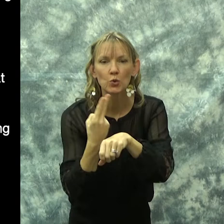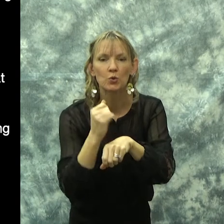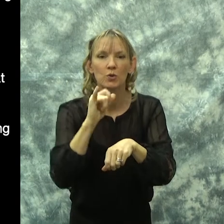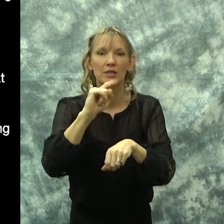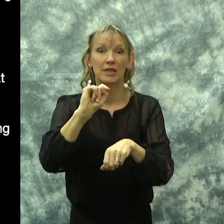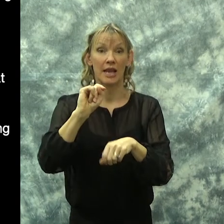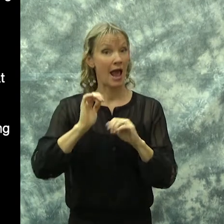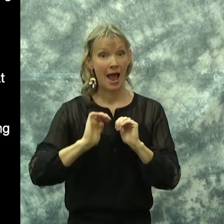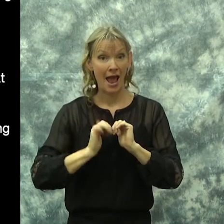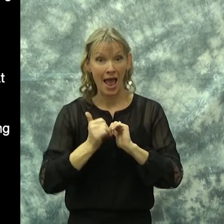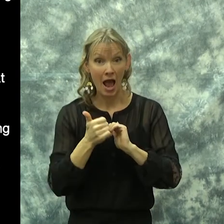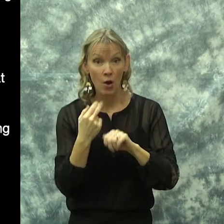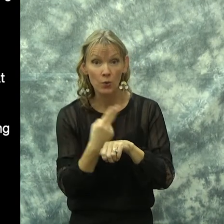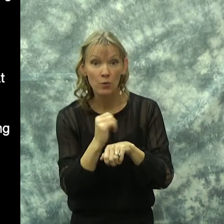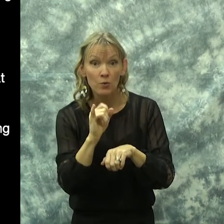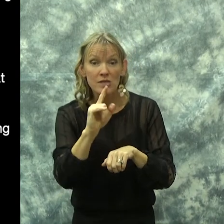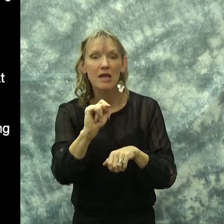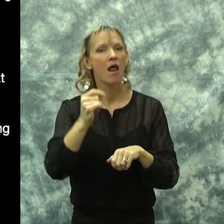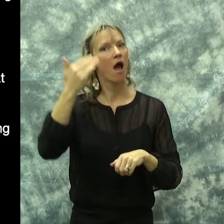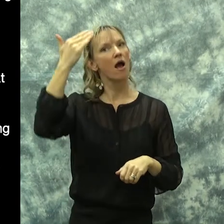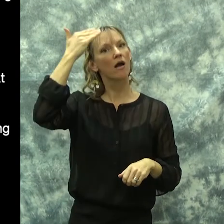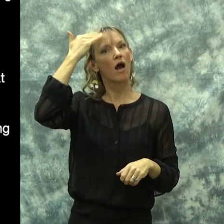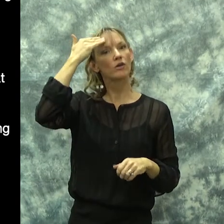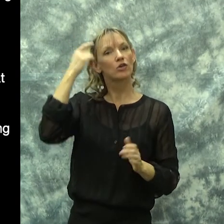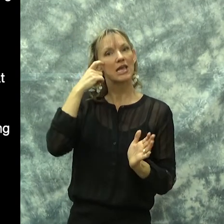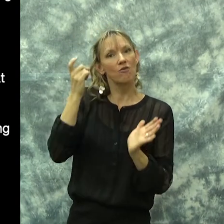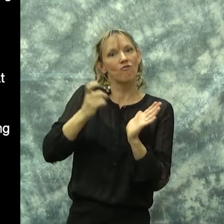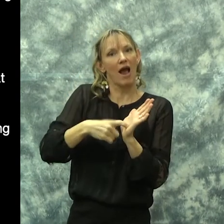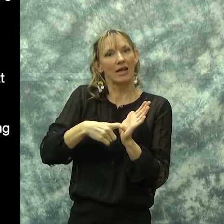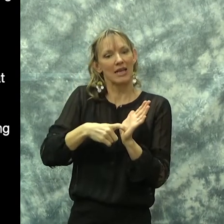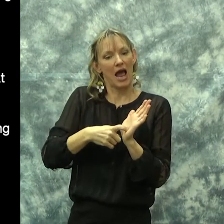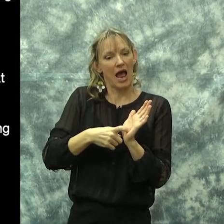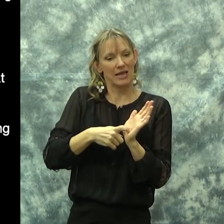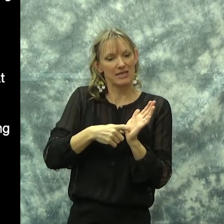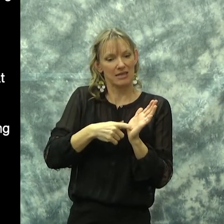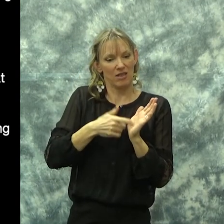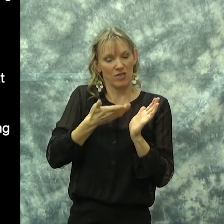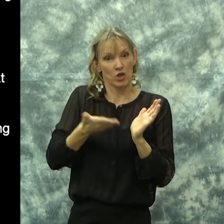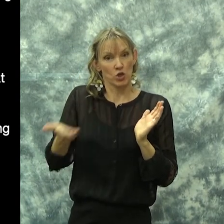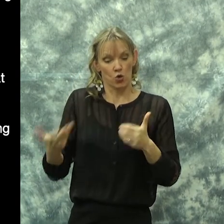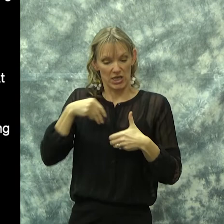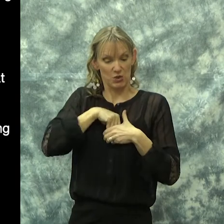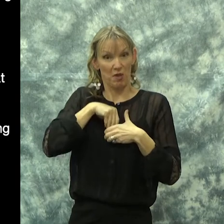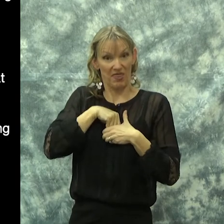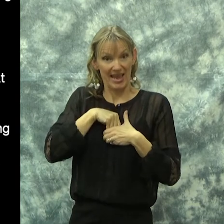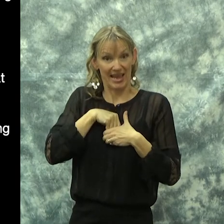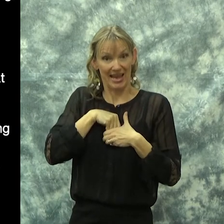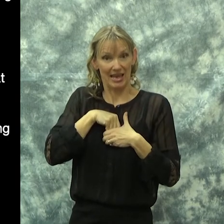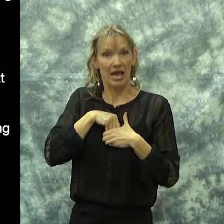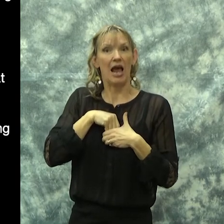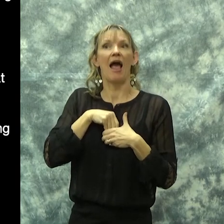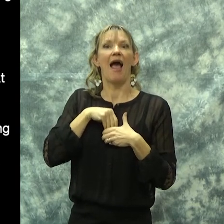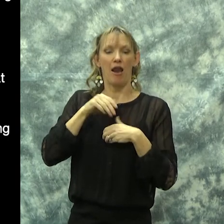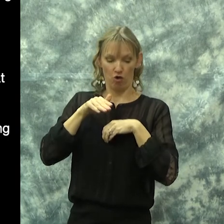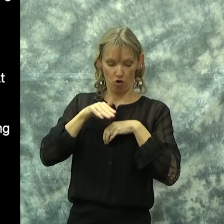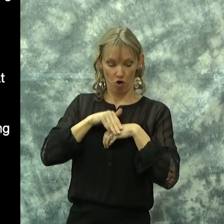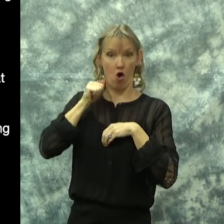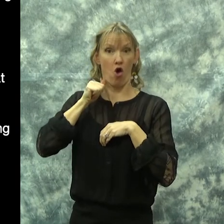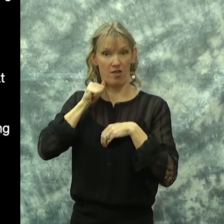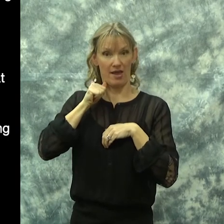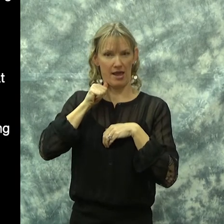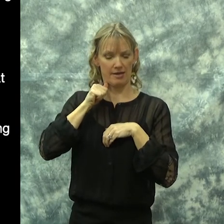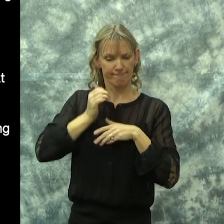You use it by consciously recognizing the source within yourself and by deliberately calling upon